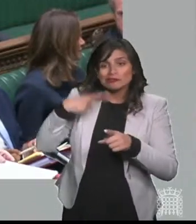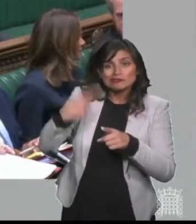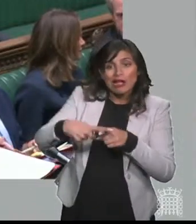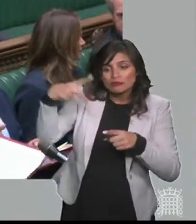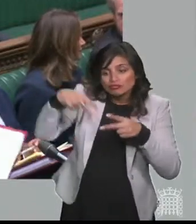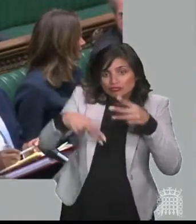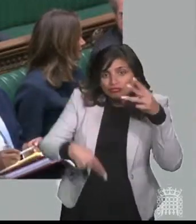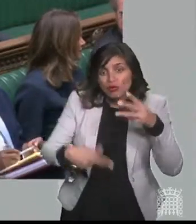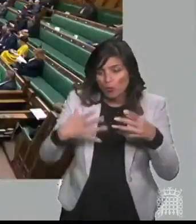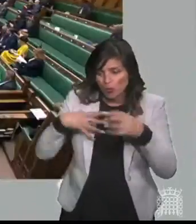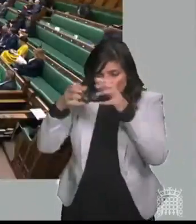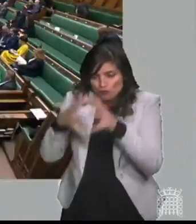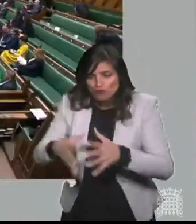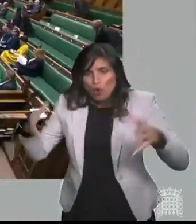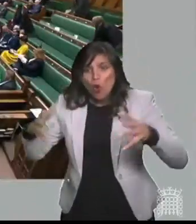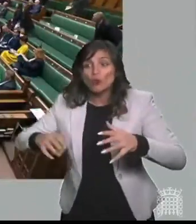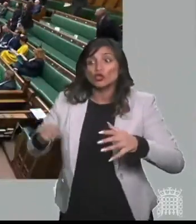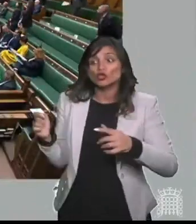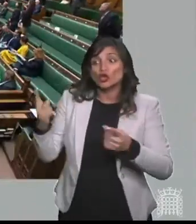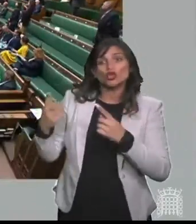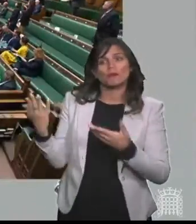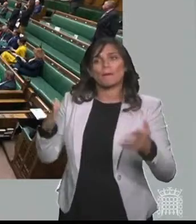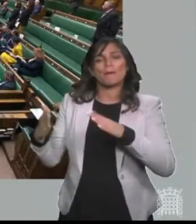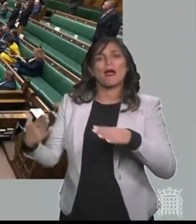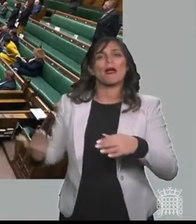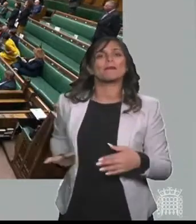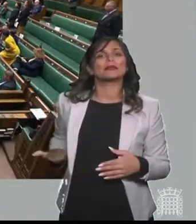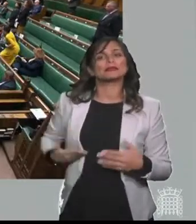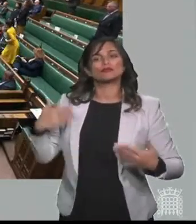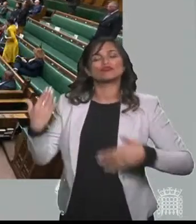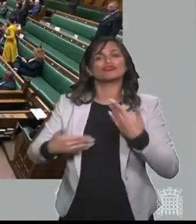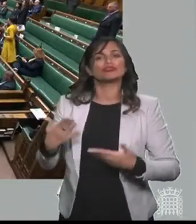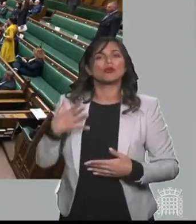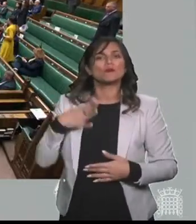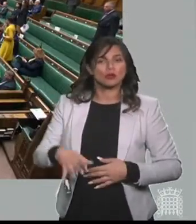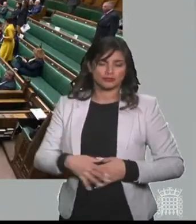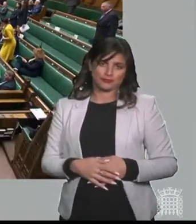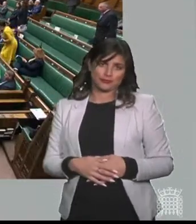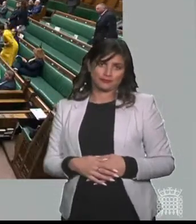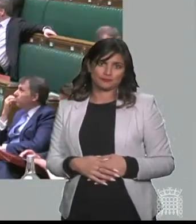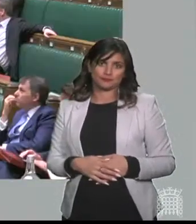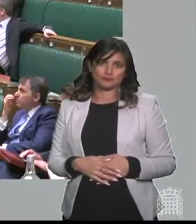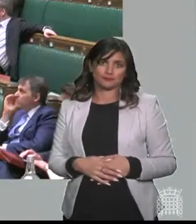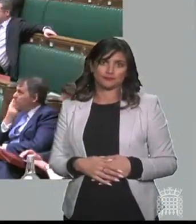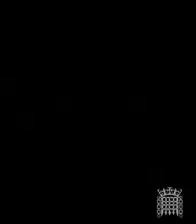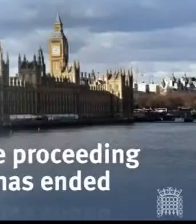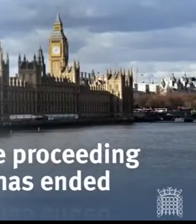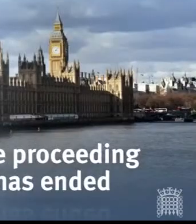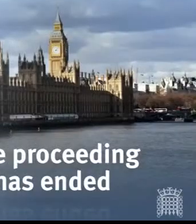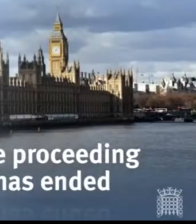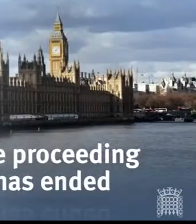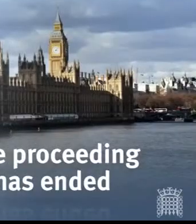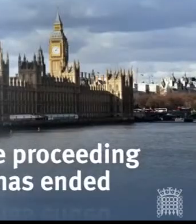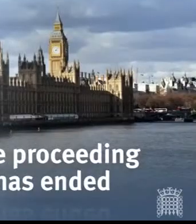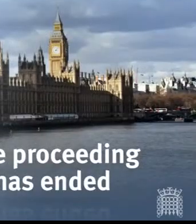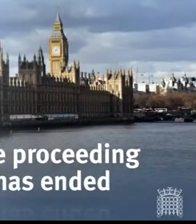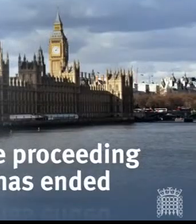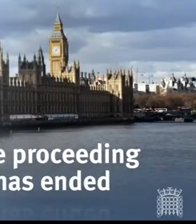backing Scottish business. Father of the House, Sir Peter Bottomley. The Citizens'